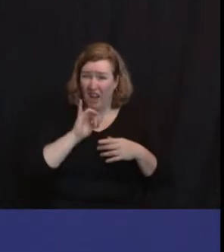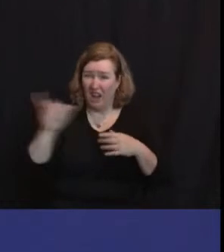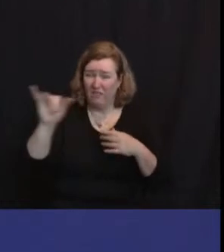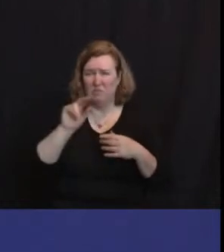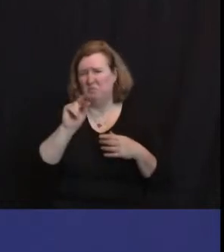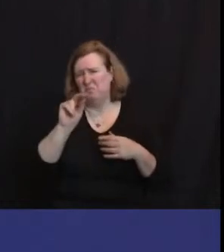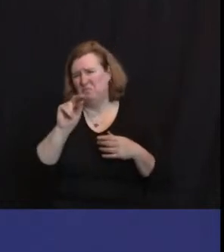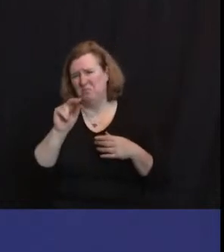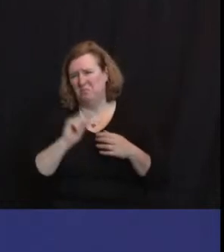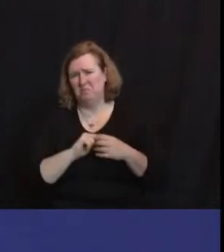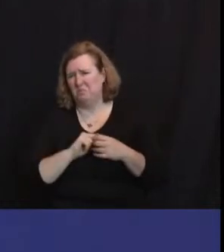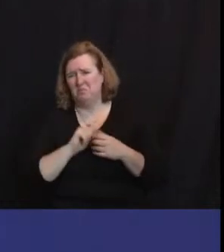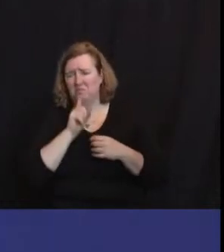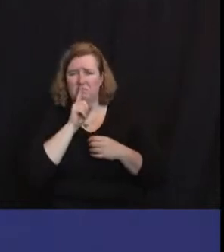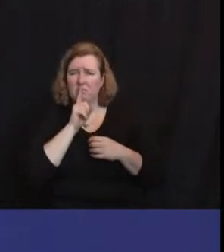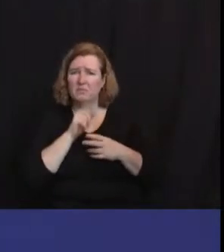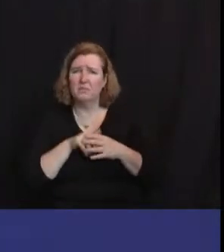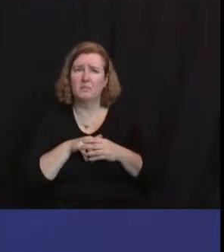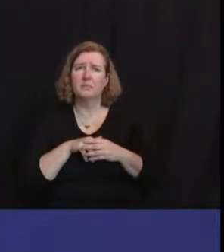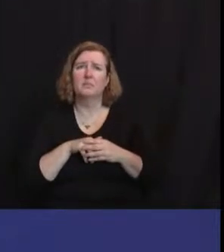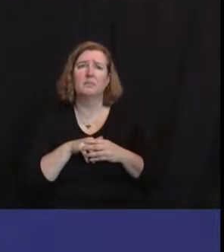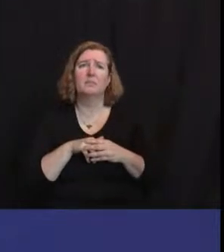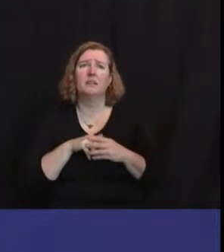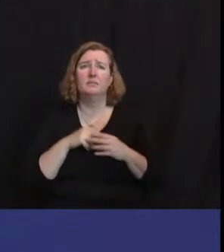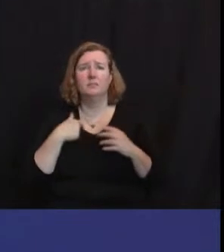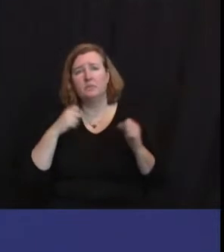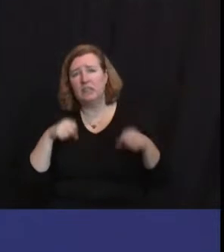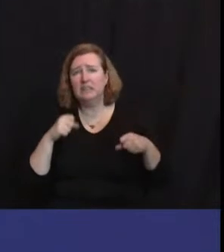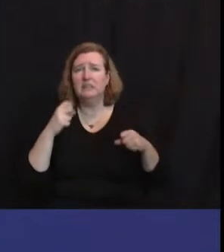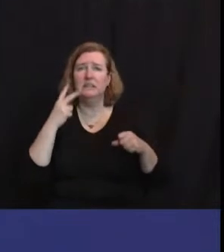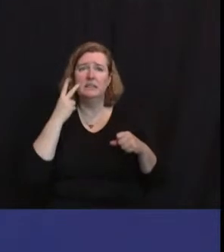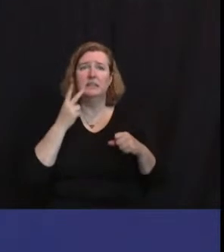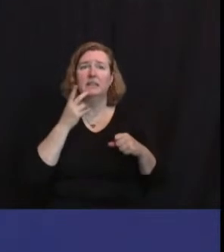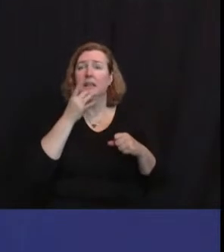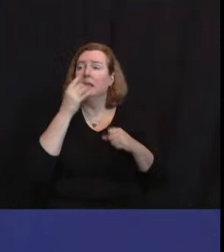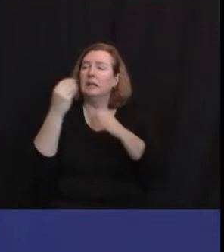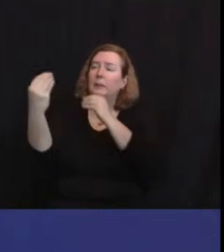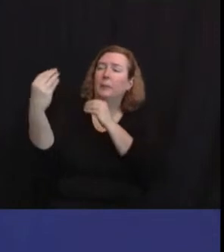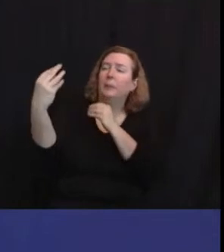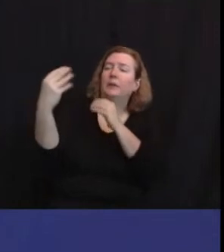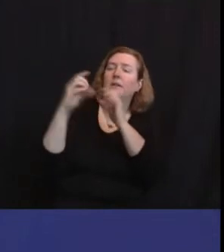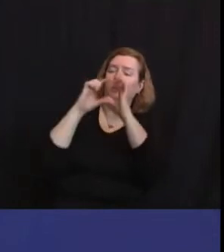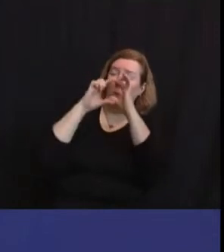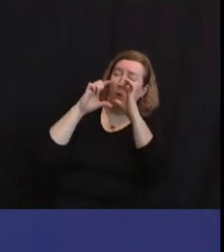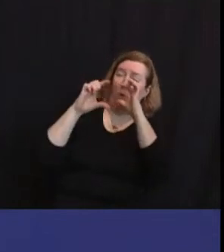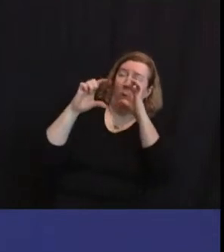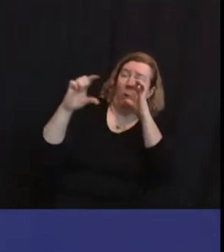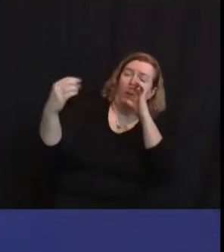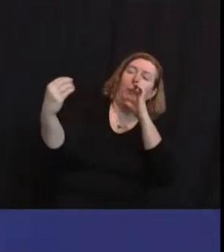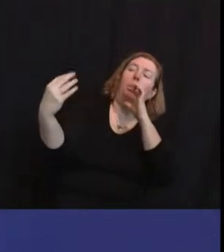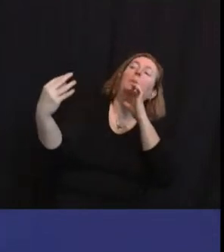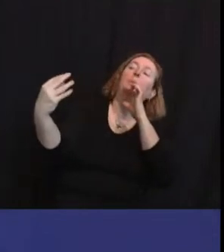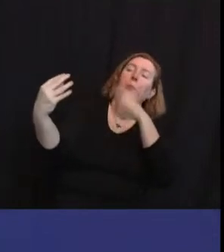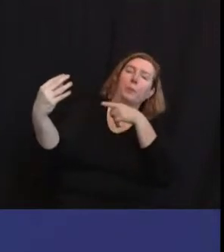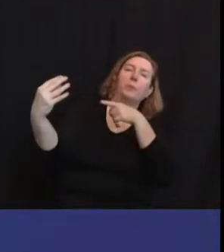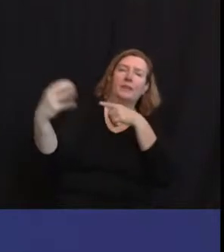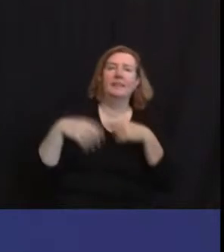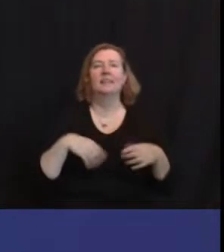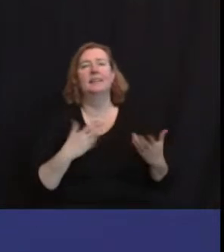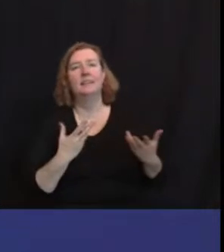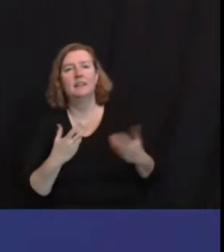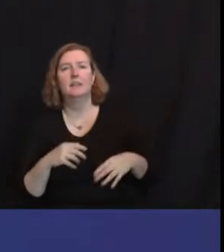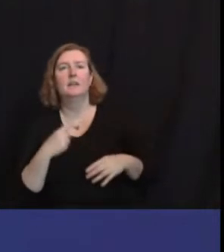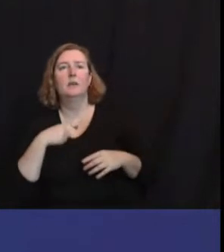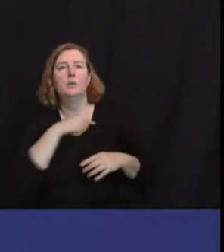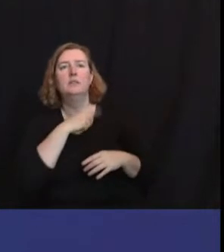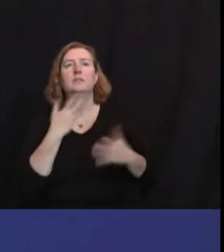while. We can see the light at the end of the tunnel here, even notwithstanding these variants. But our vigilance,